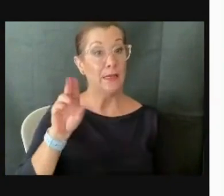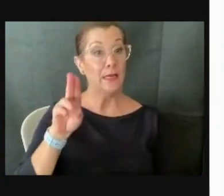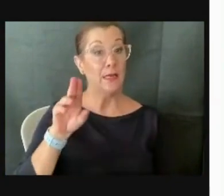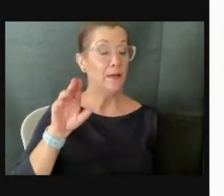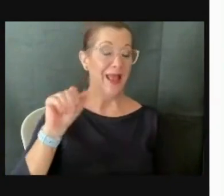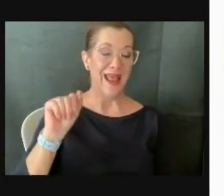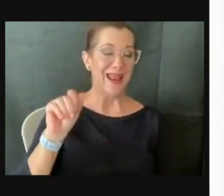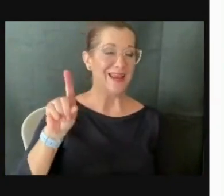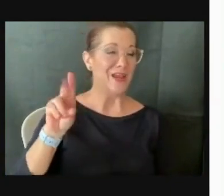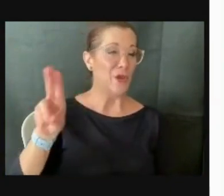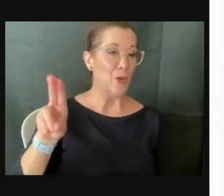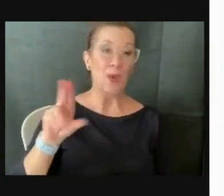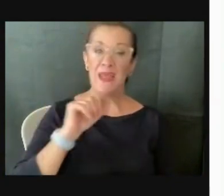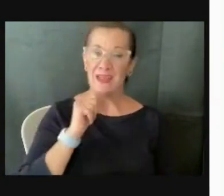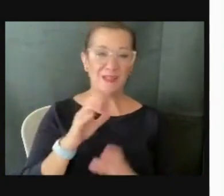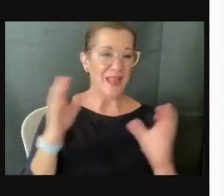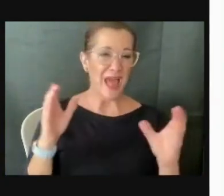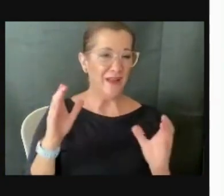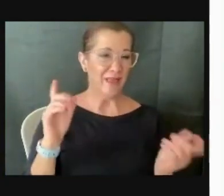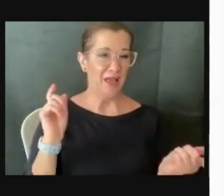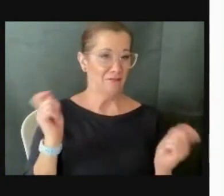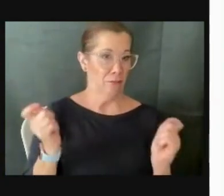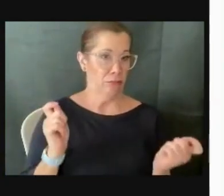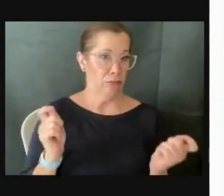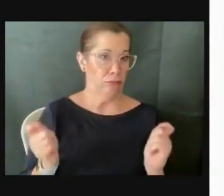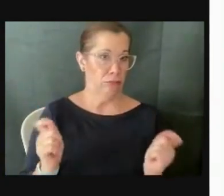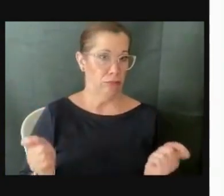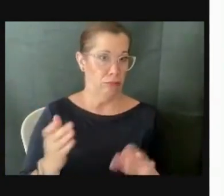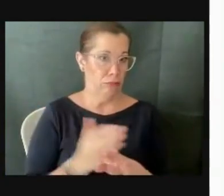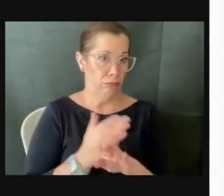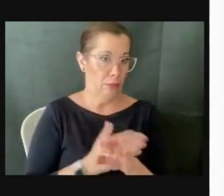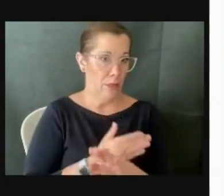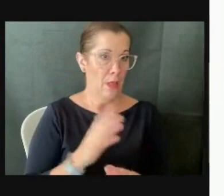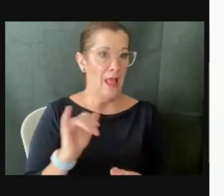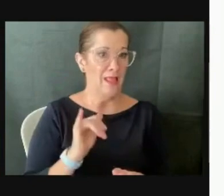Again, there's not really going to be a lot of retrofitting happening like you would see with the